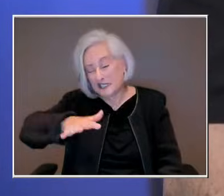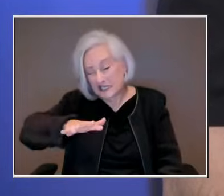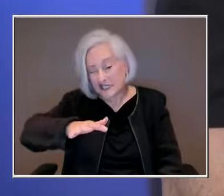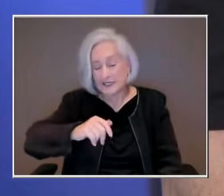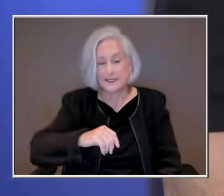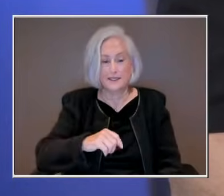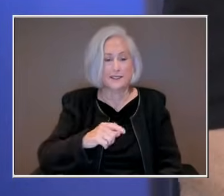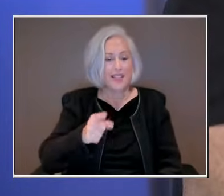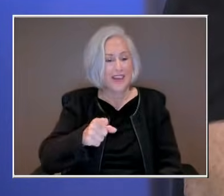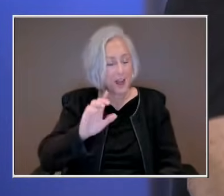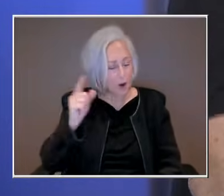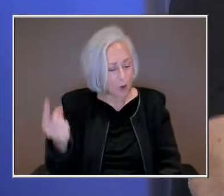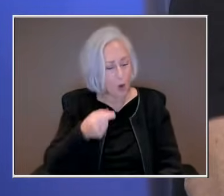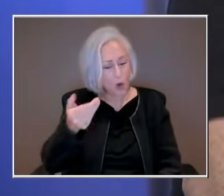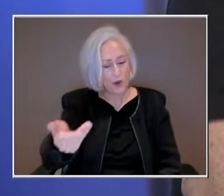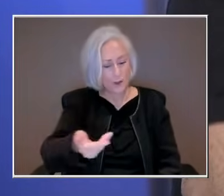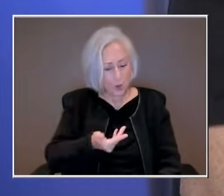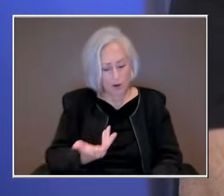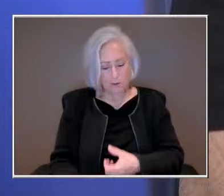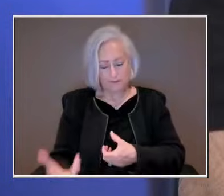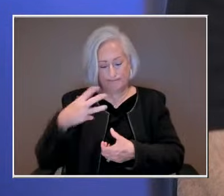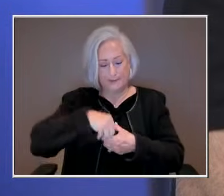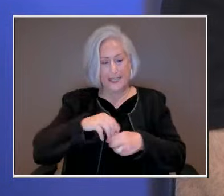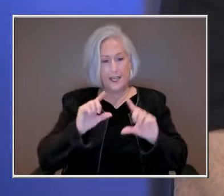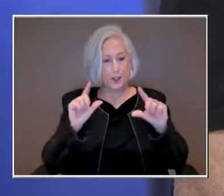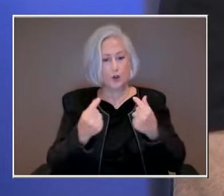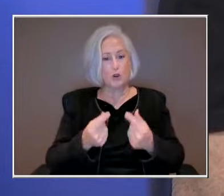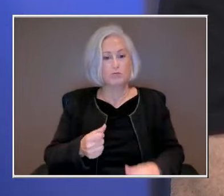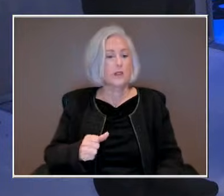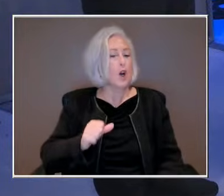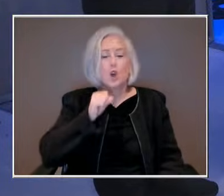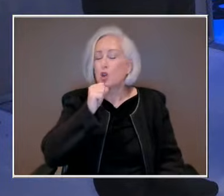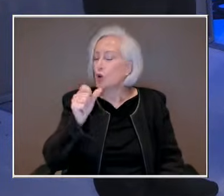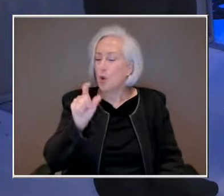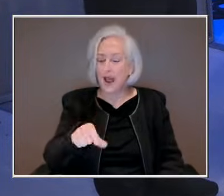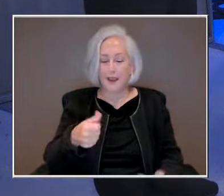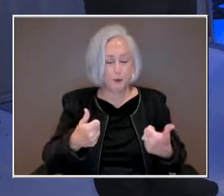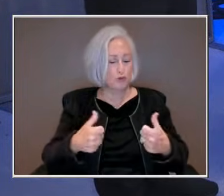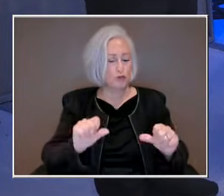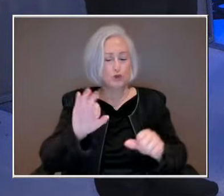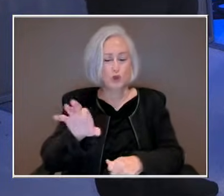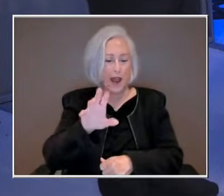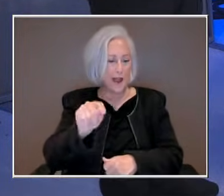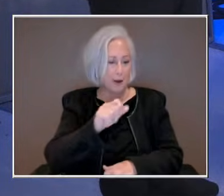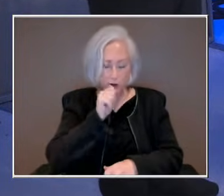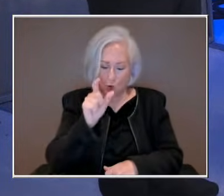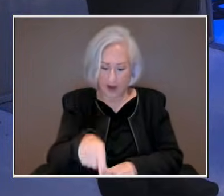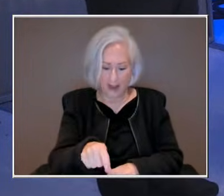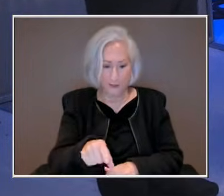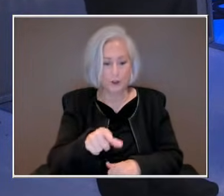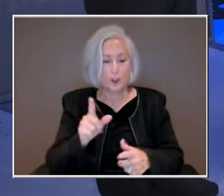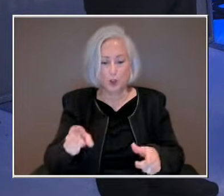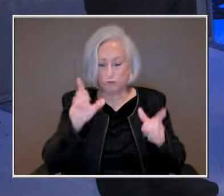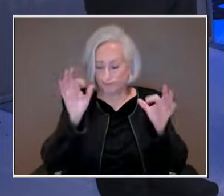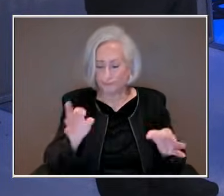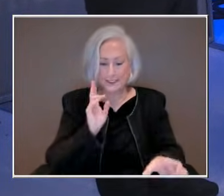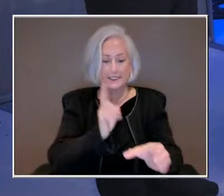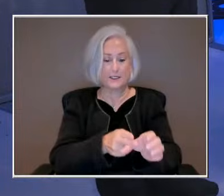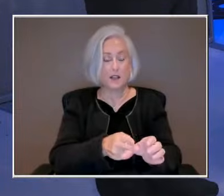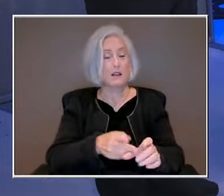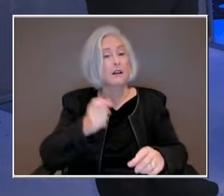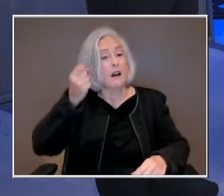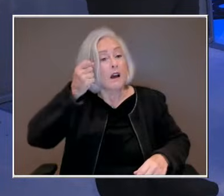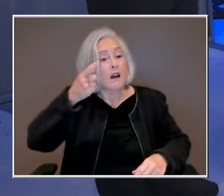welcome part of the group. This is a non-audition group. You just join. You just join. We do limit it because of the